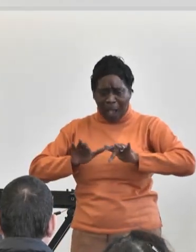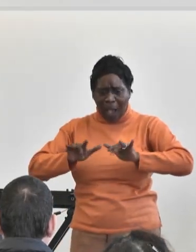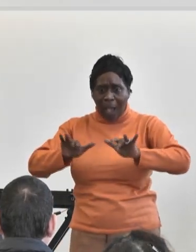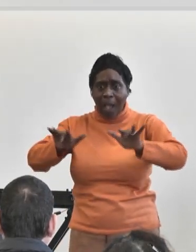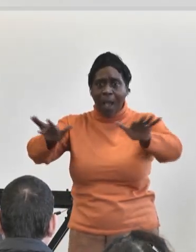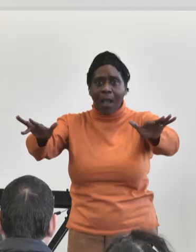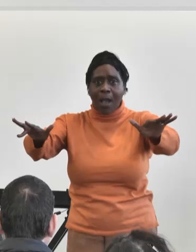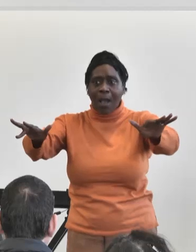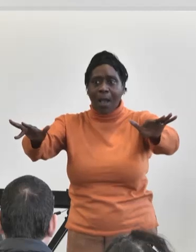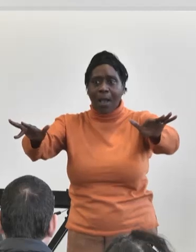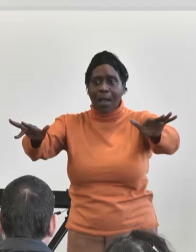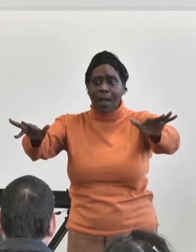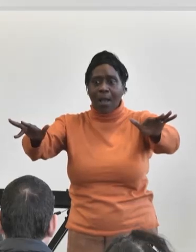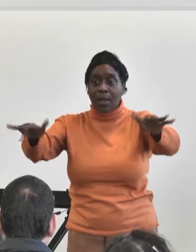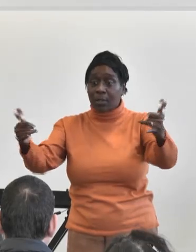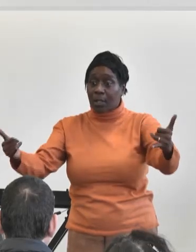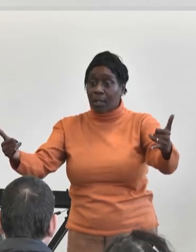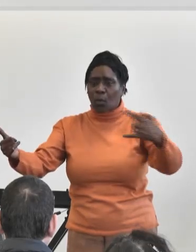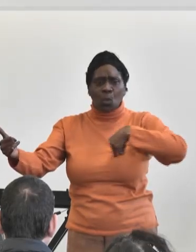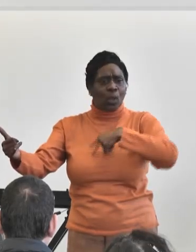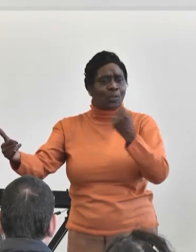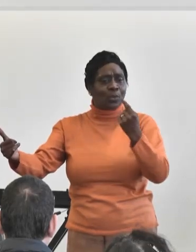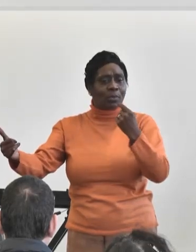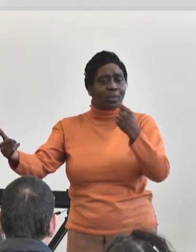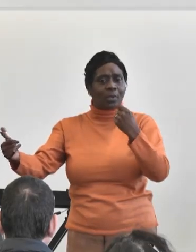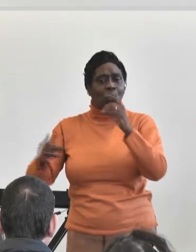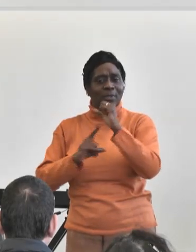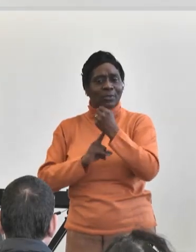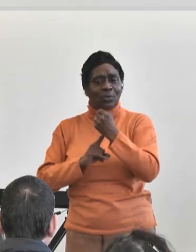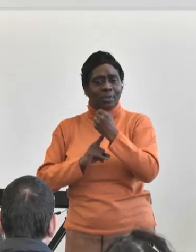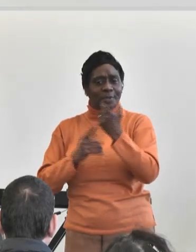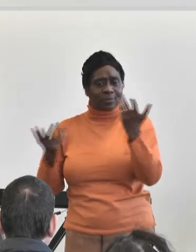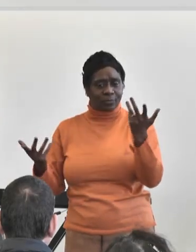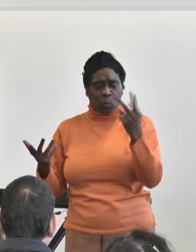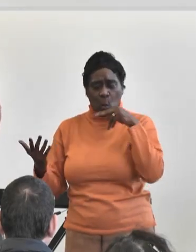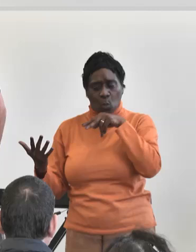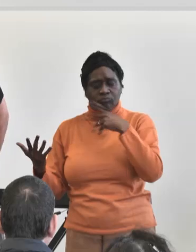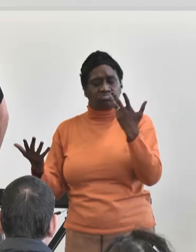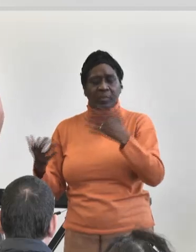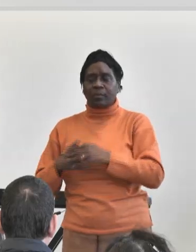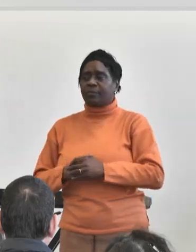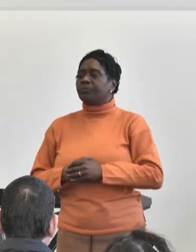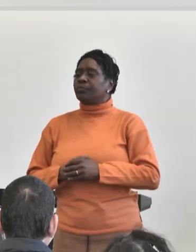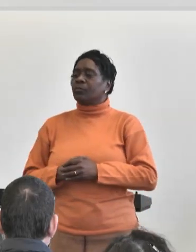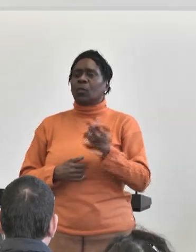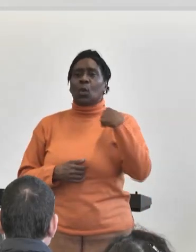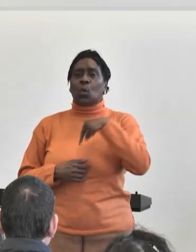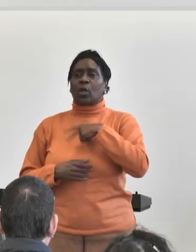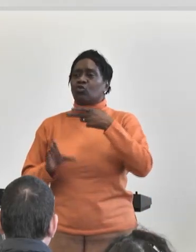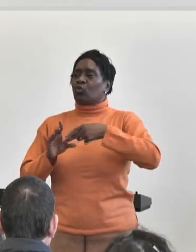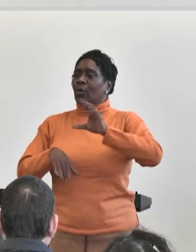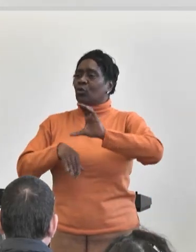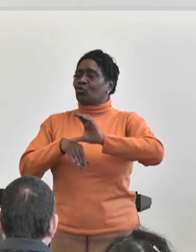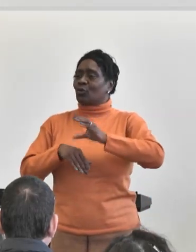a esparcir. Now today we're going to look at the circumstances. Entonces vamos a ver hoy las circunstancias. And we're going to join the church